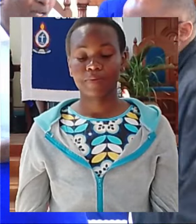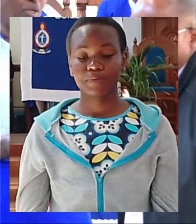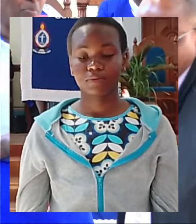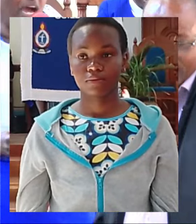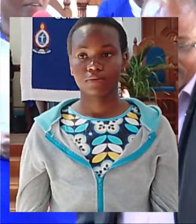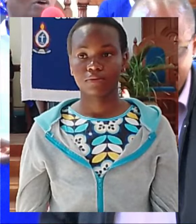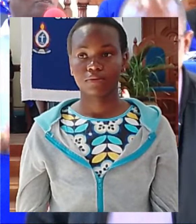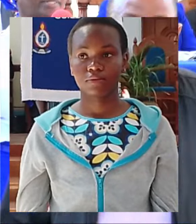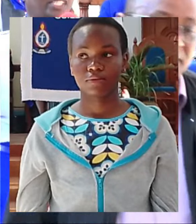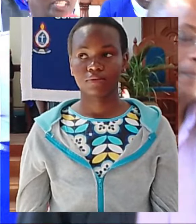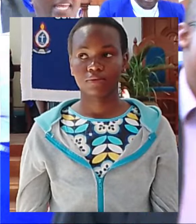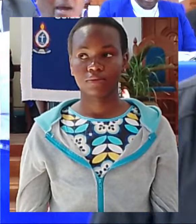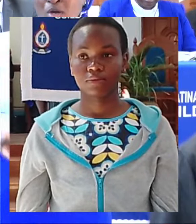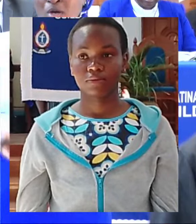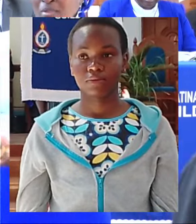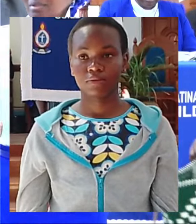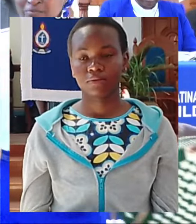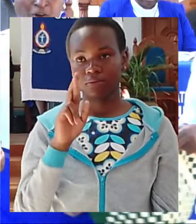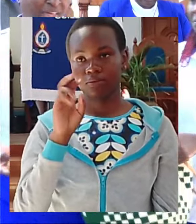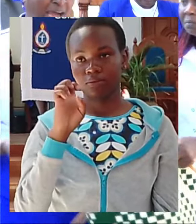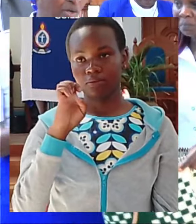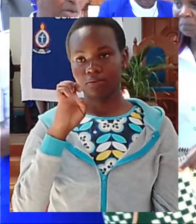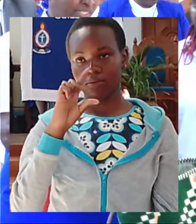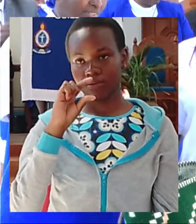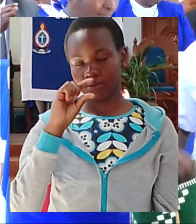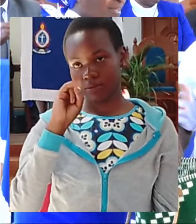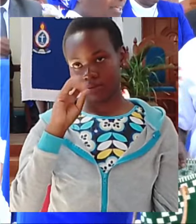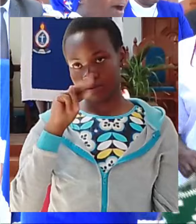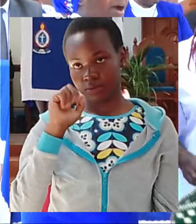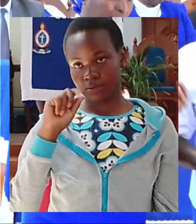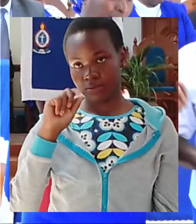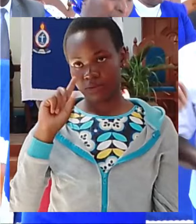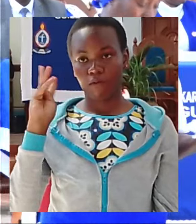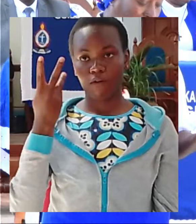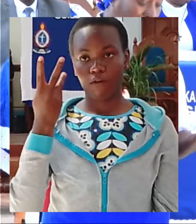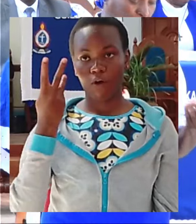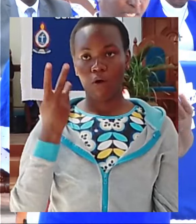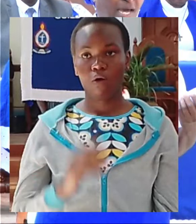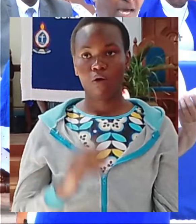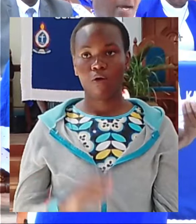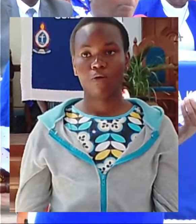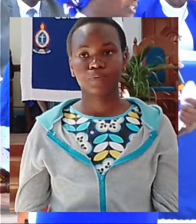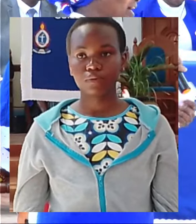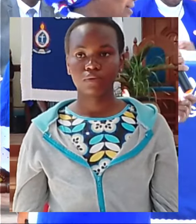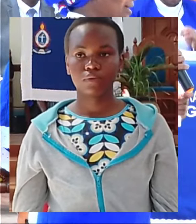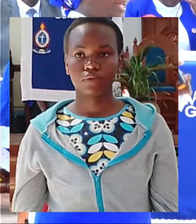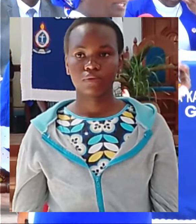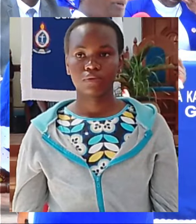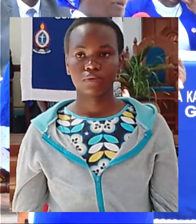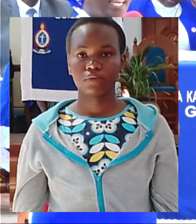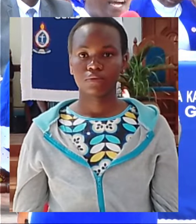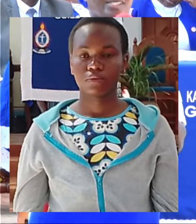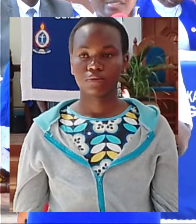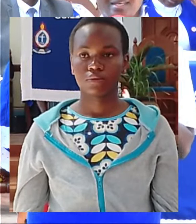Yeah, on behalf of Regina Nyamo, 4,000. Give her a clap in her absentia.